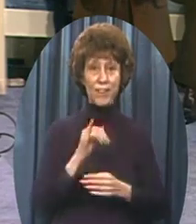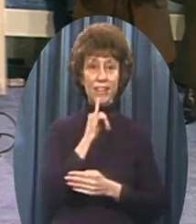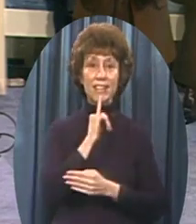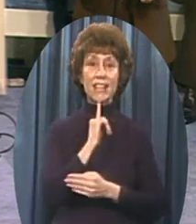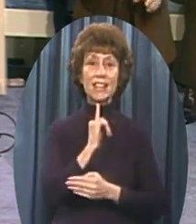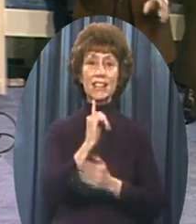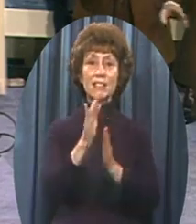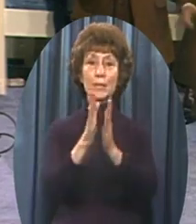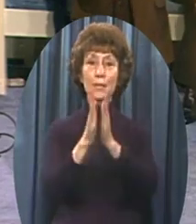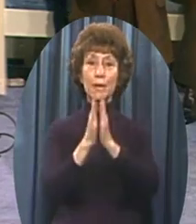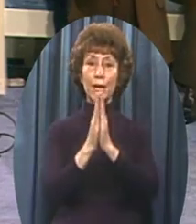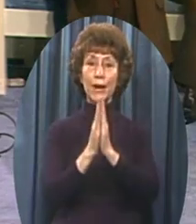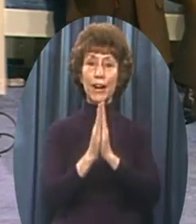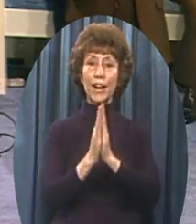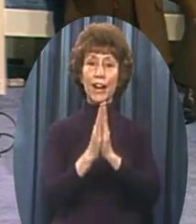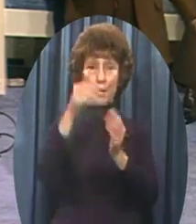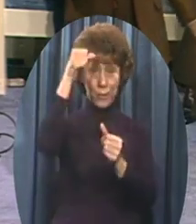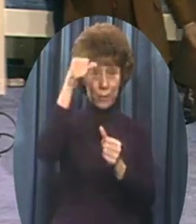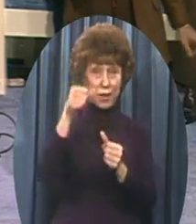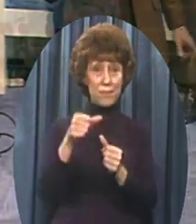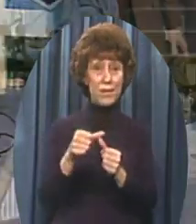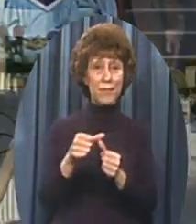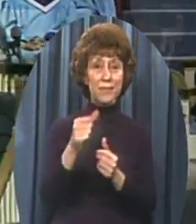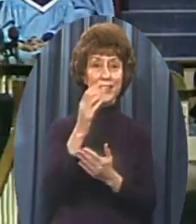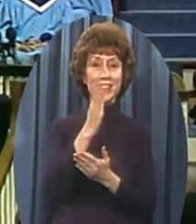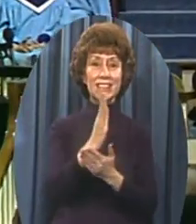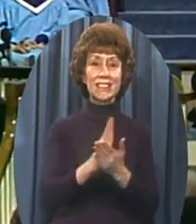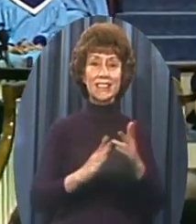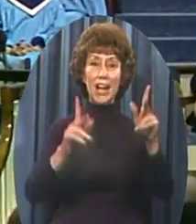someone is praying. Remember,